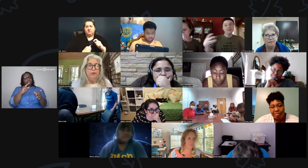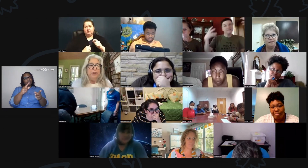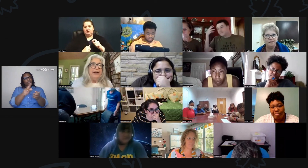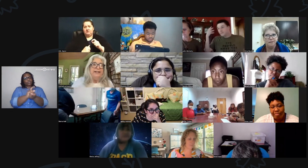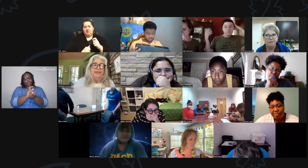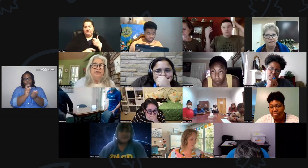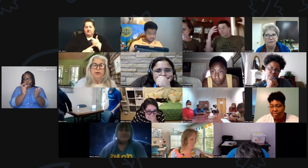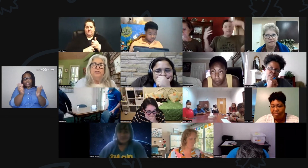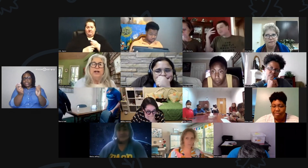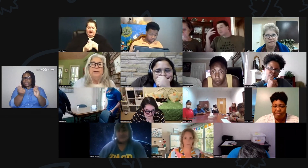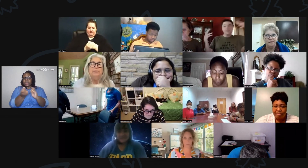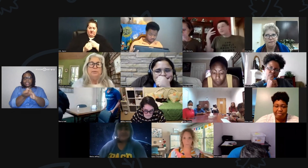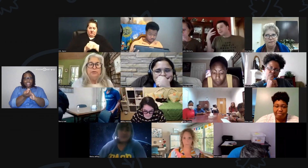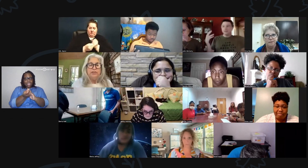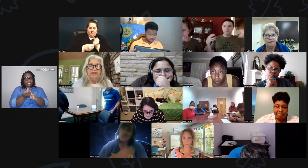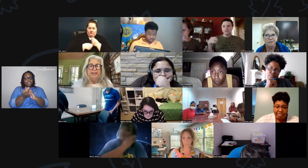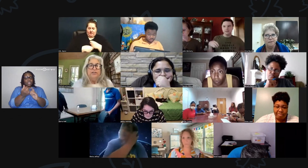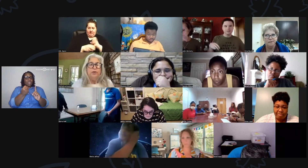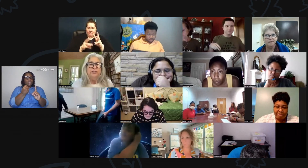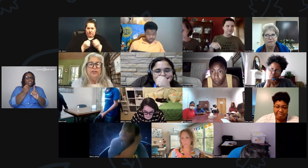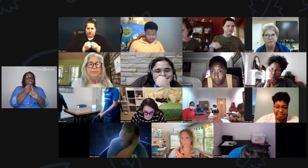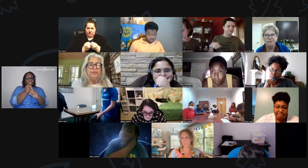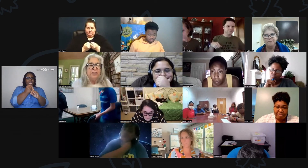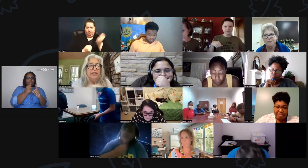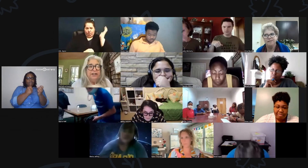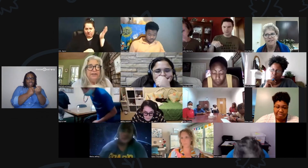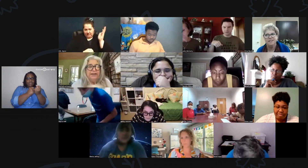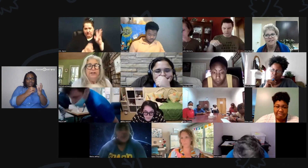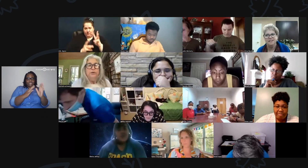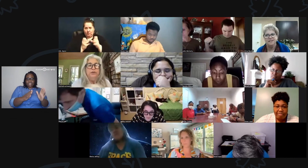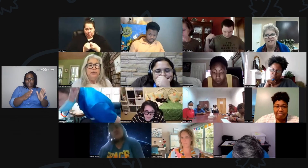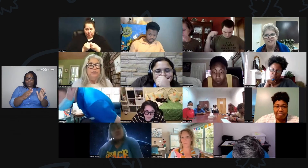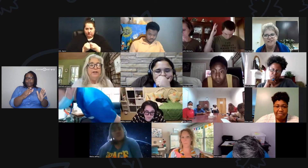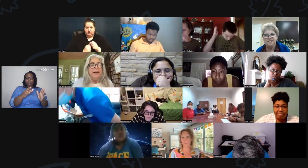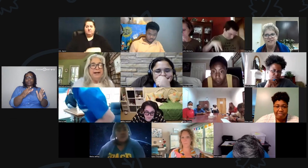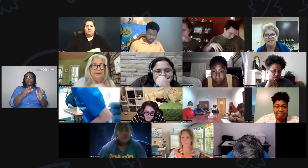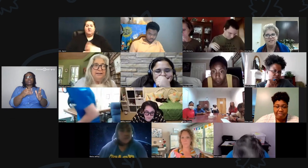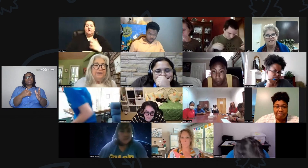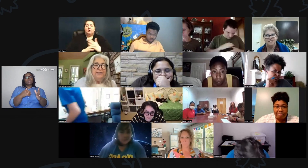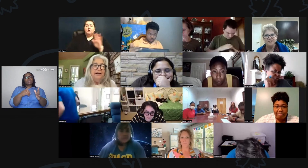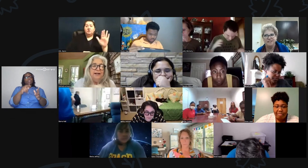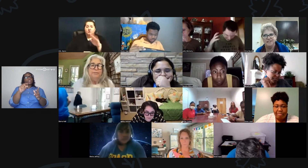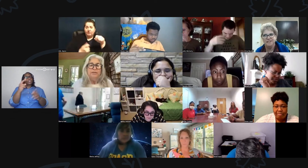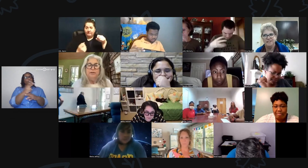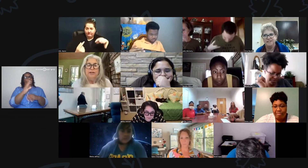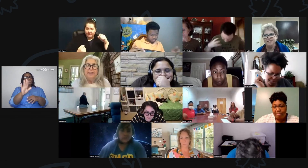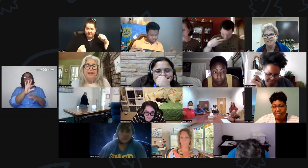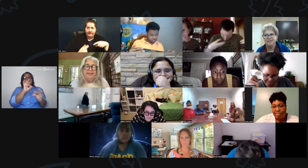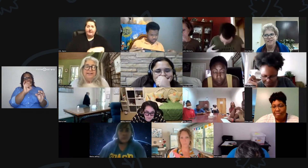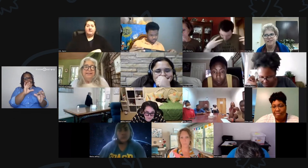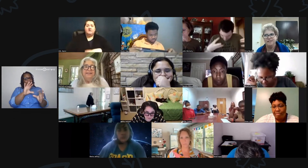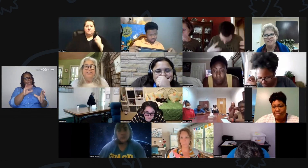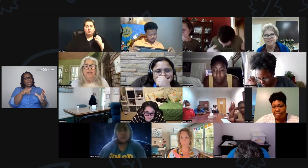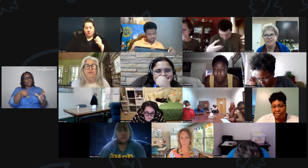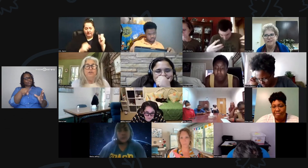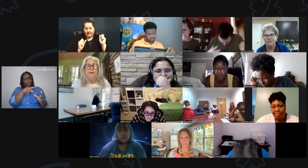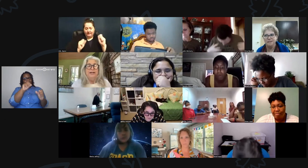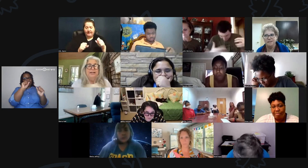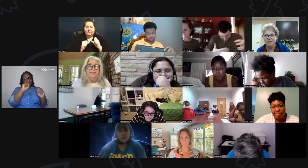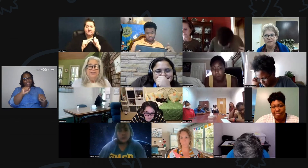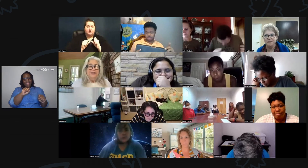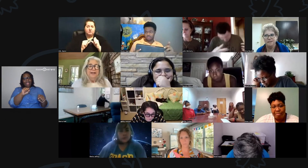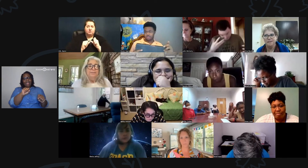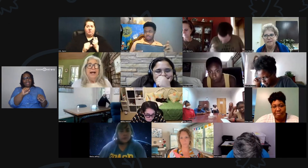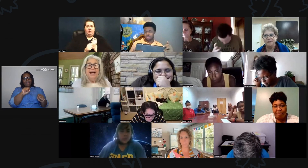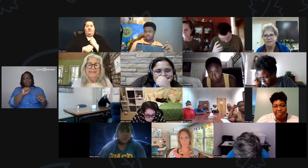self-advocates who create these workshops and present these workshops. They use your feedback so that they can continue to